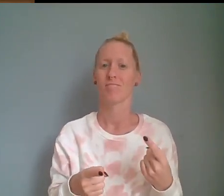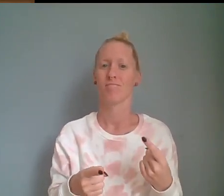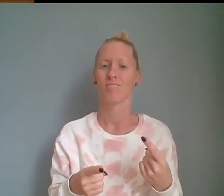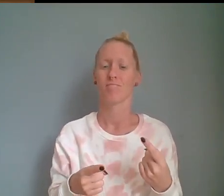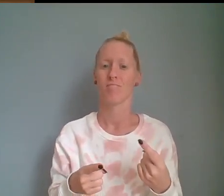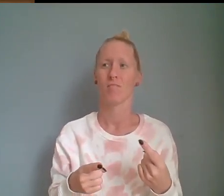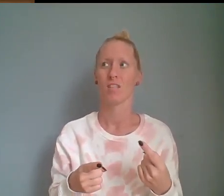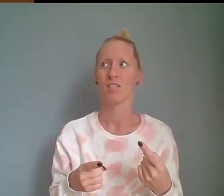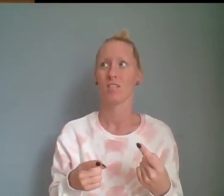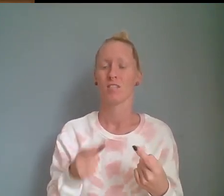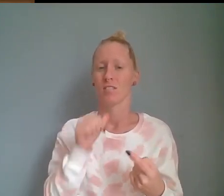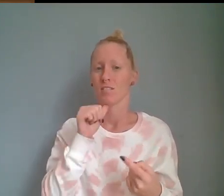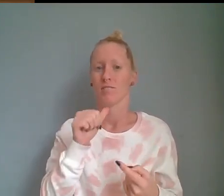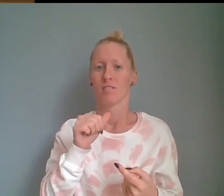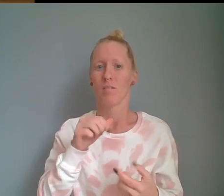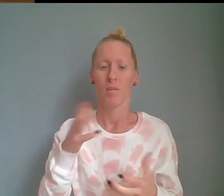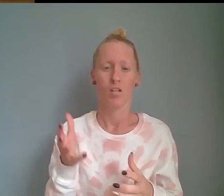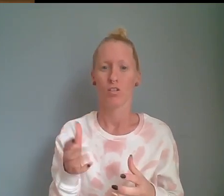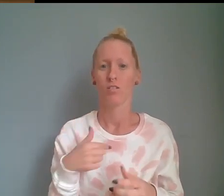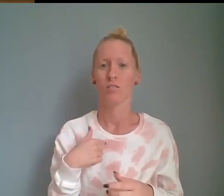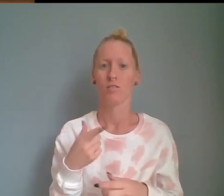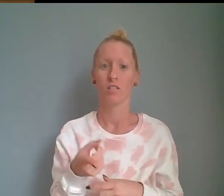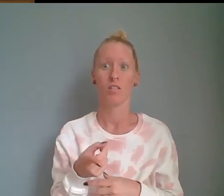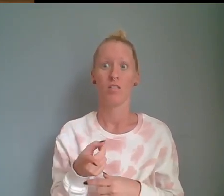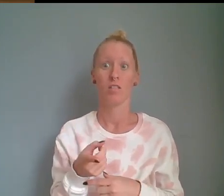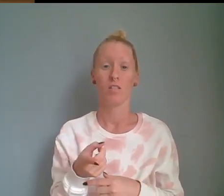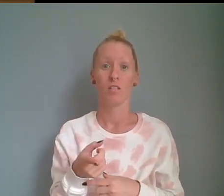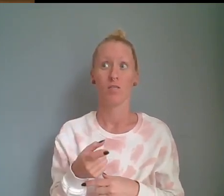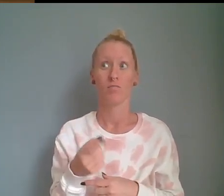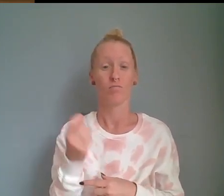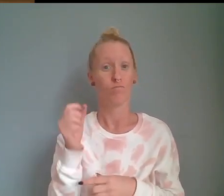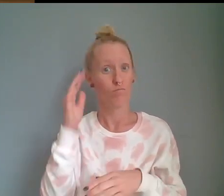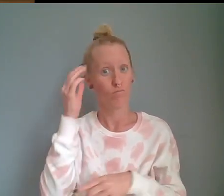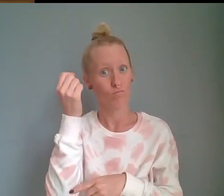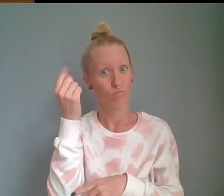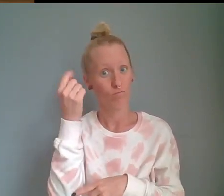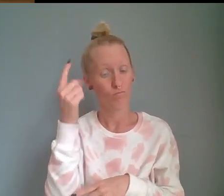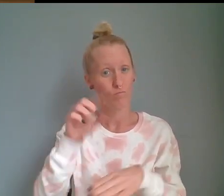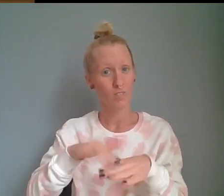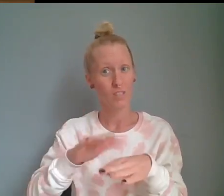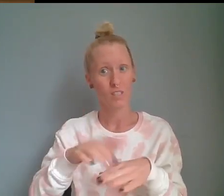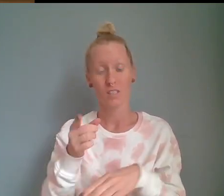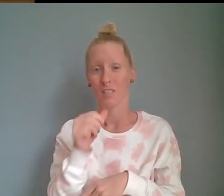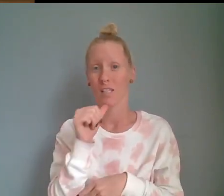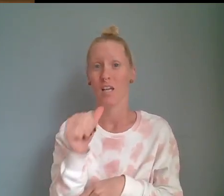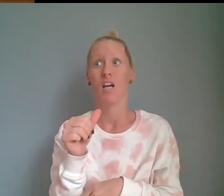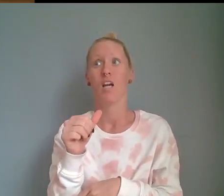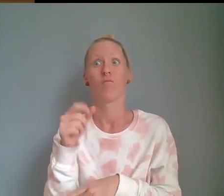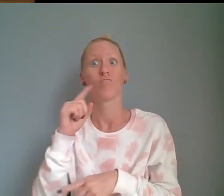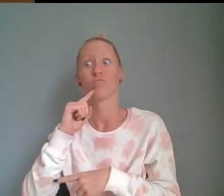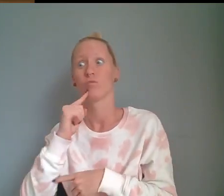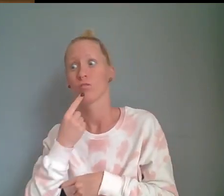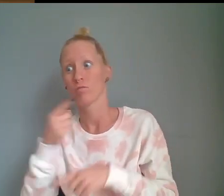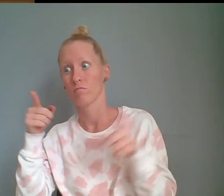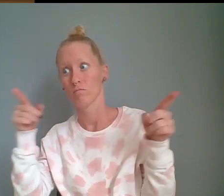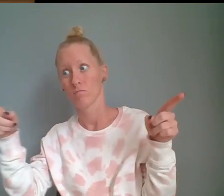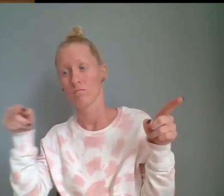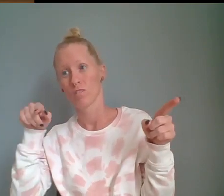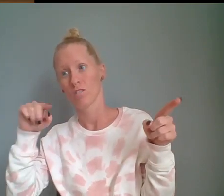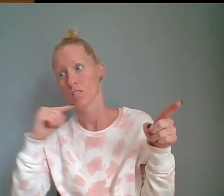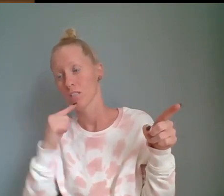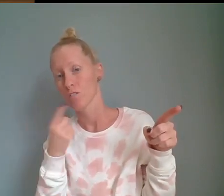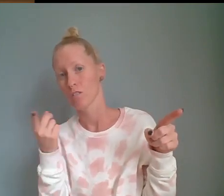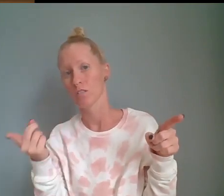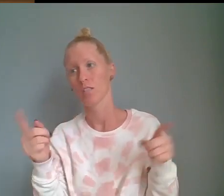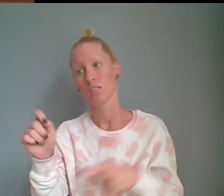get the sense that if you don't have the kind of horrible version on the extreme end of the continuum of depression that